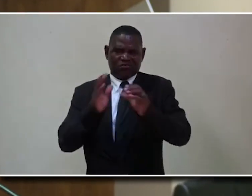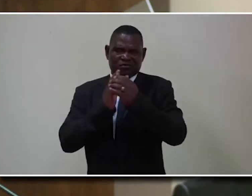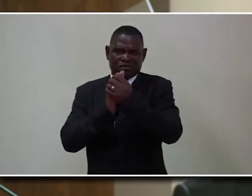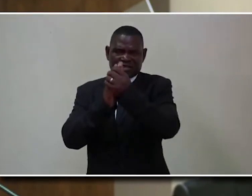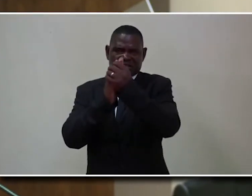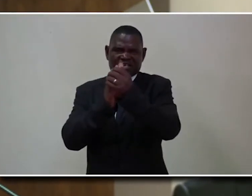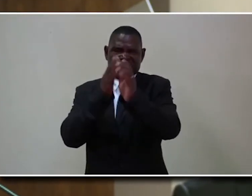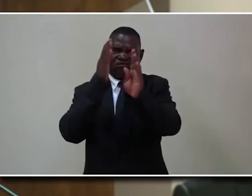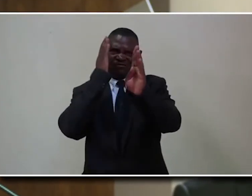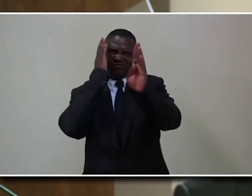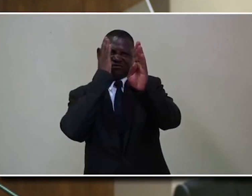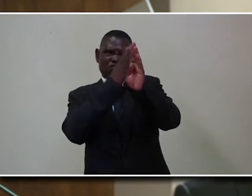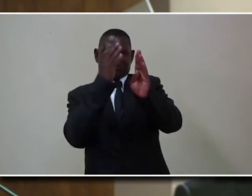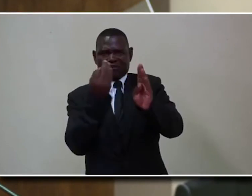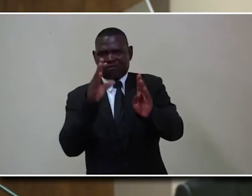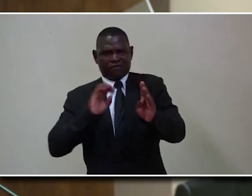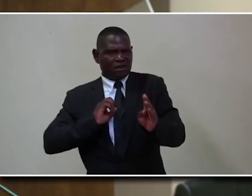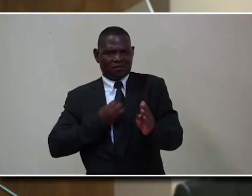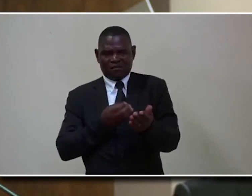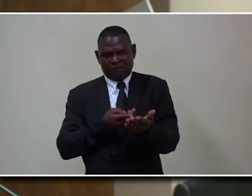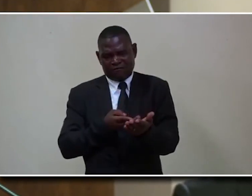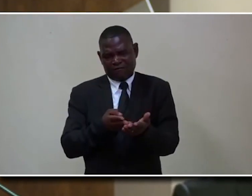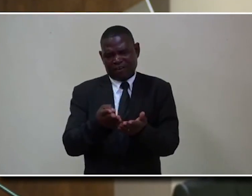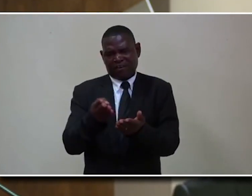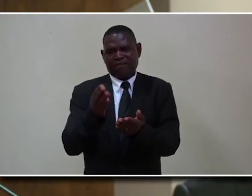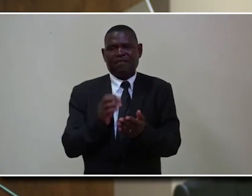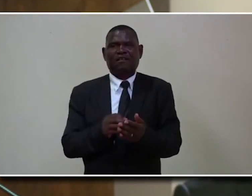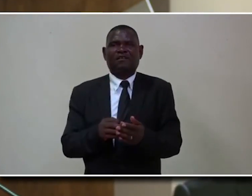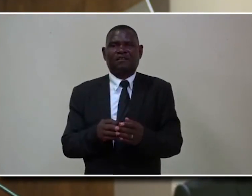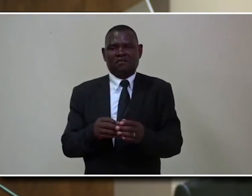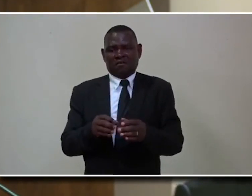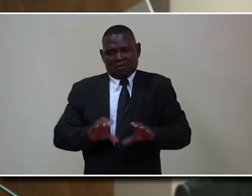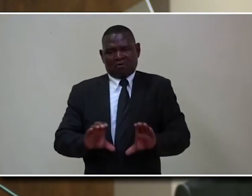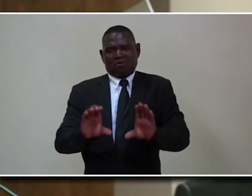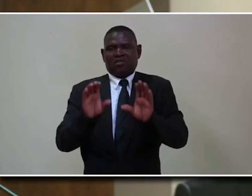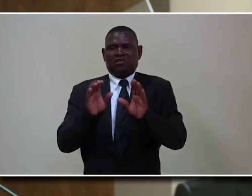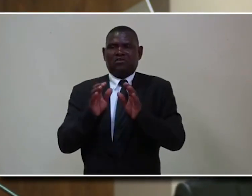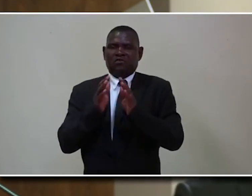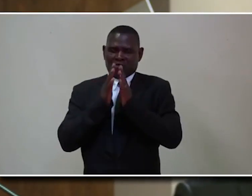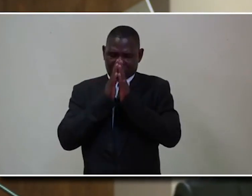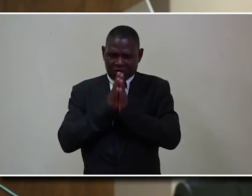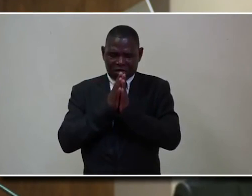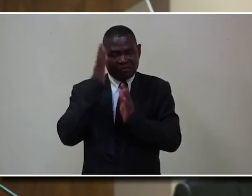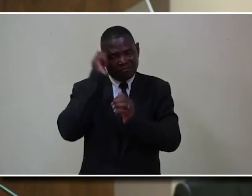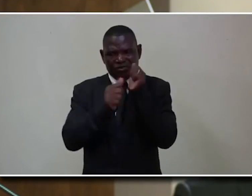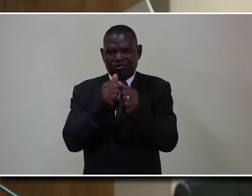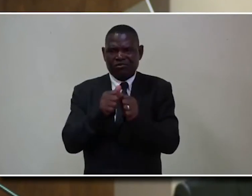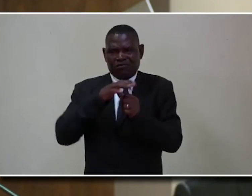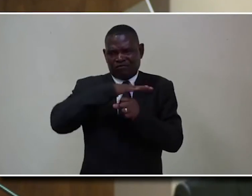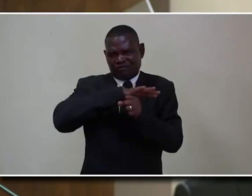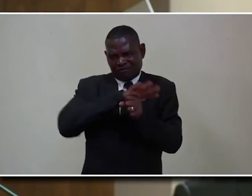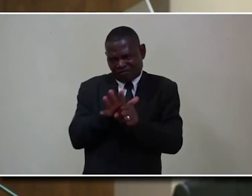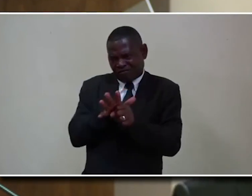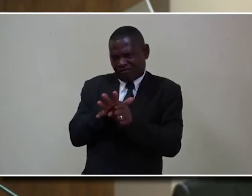faith. Kutapitirizebe kutitsogolera kupita kuchipata cha chikhulupiriro. We continue praying because of the coronavirus. Tipitizabe